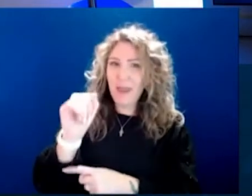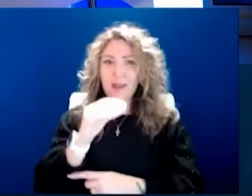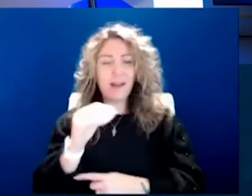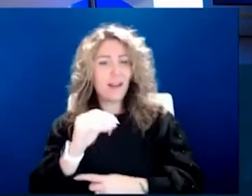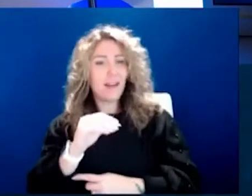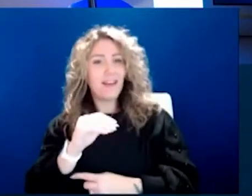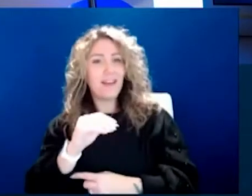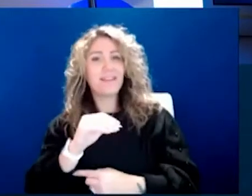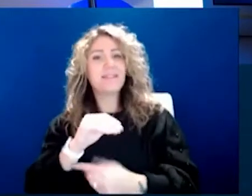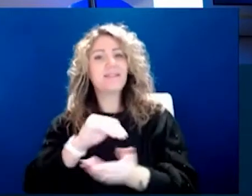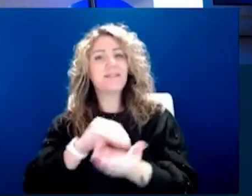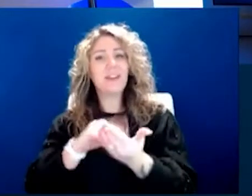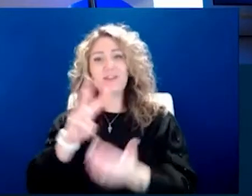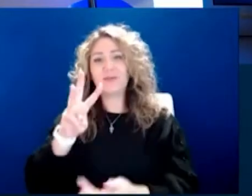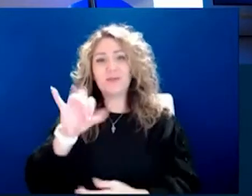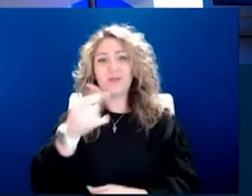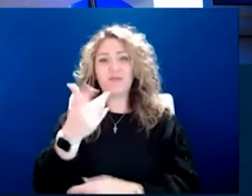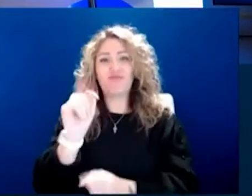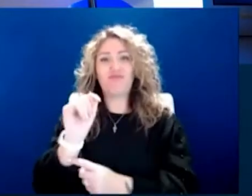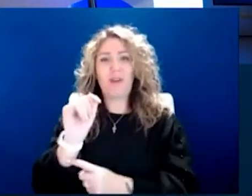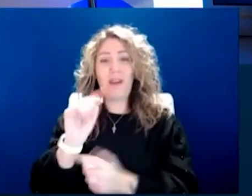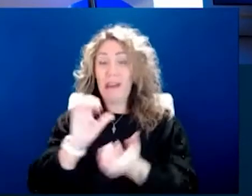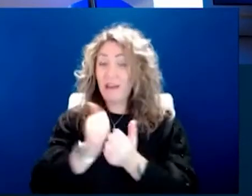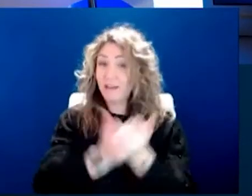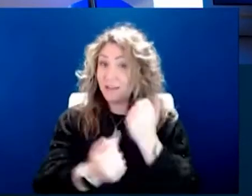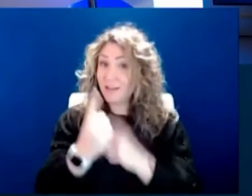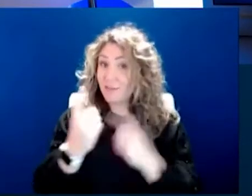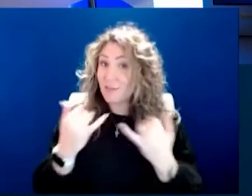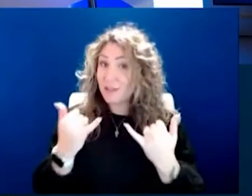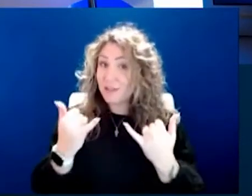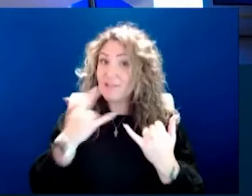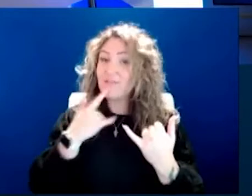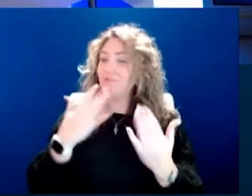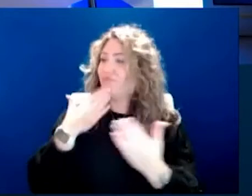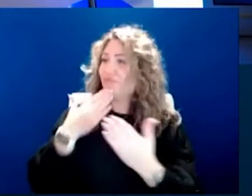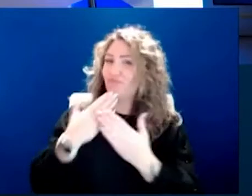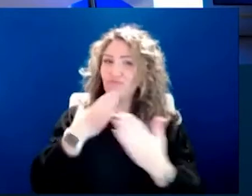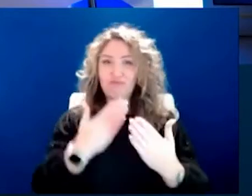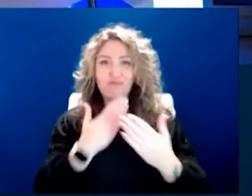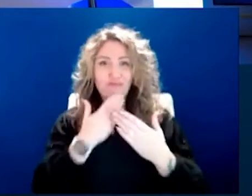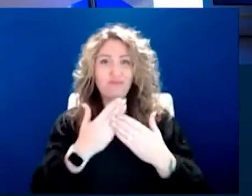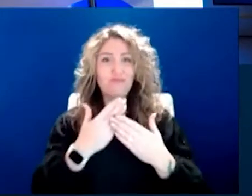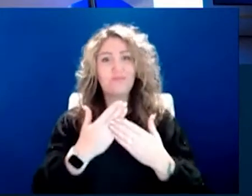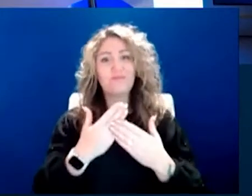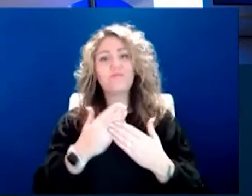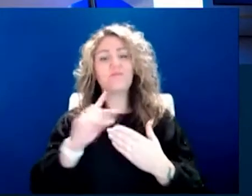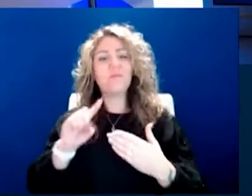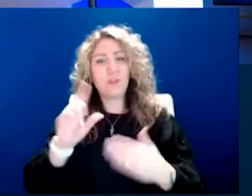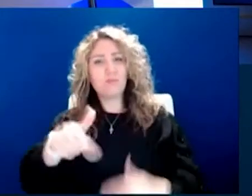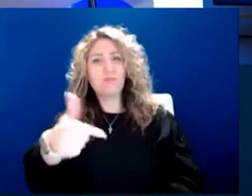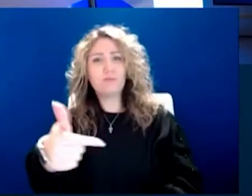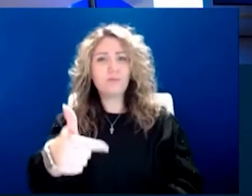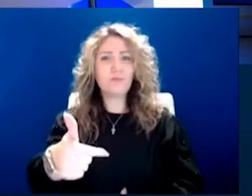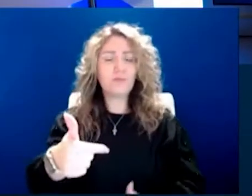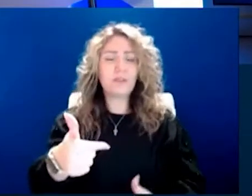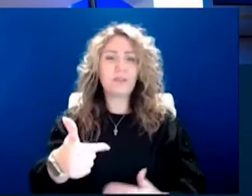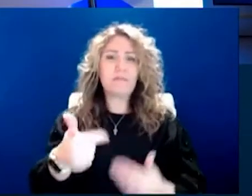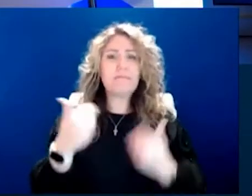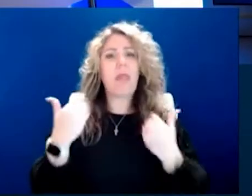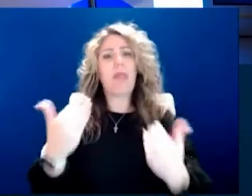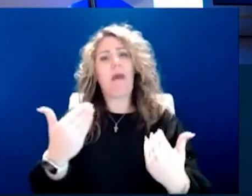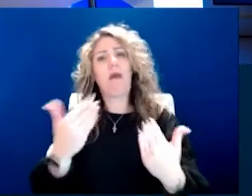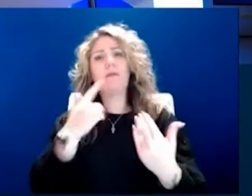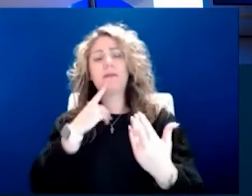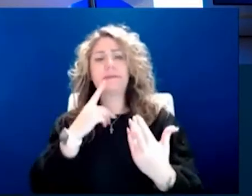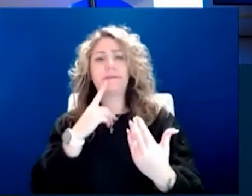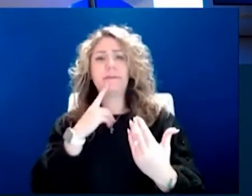morning. All right. Well, I want to start with you, Dr. Wright. First of all, just thank you for taking me along, kind of inside